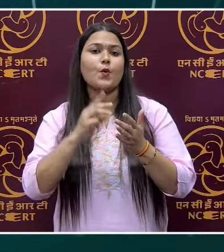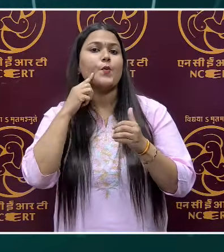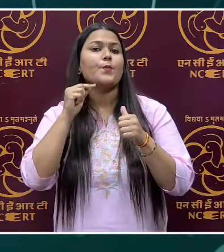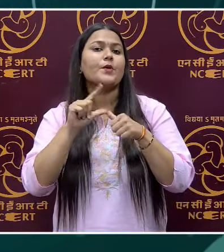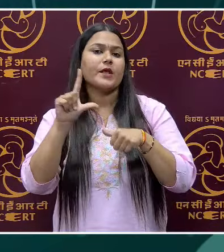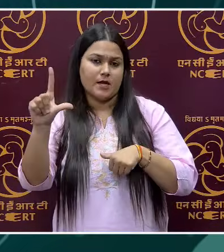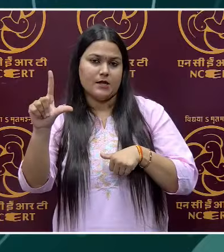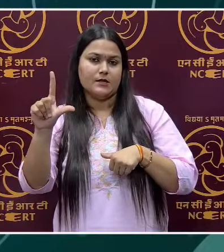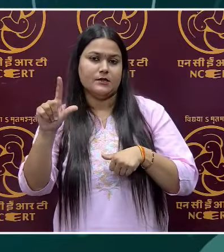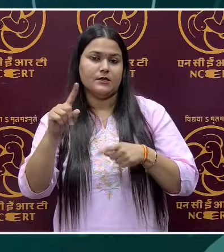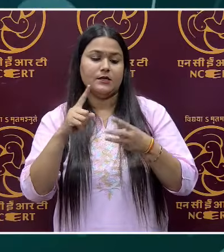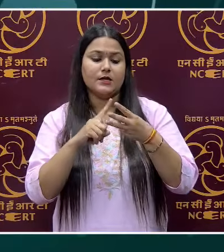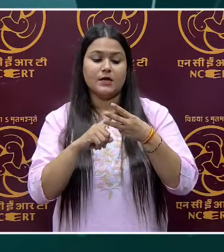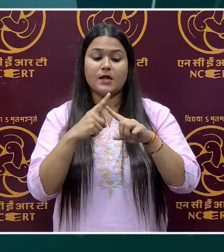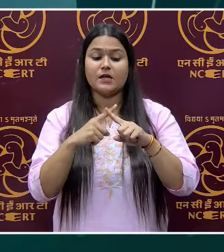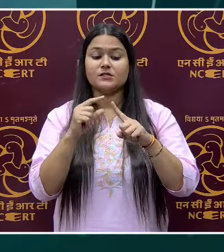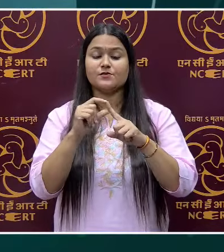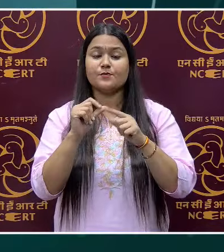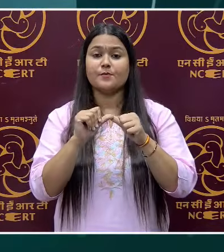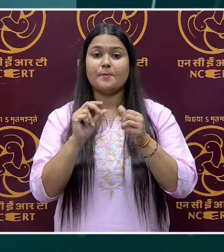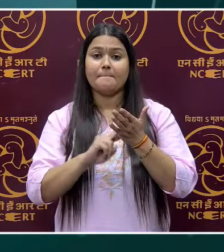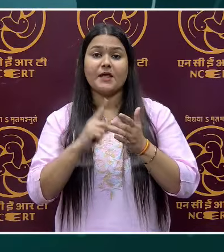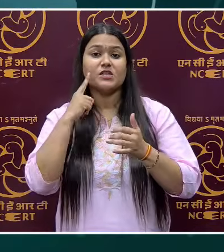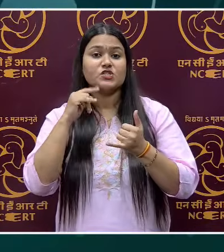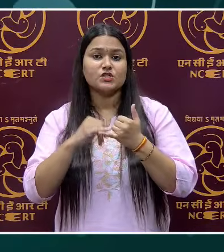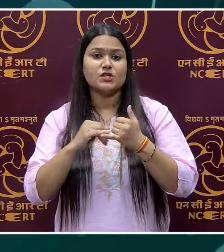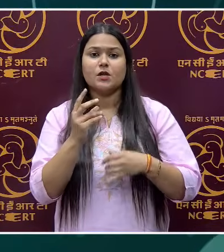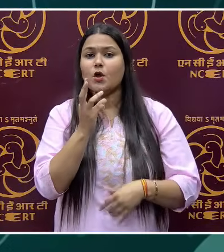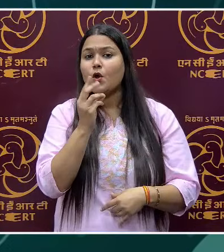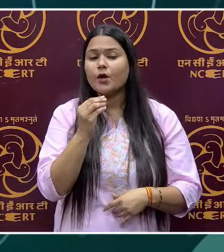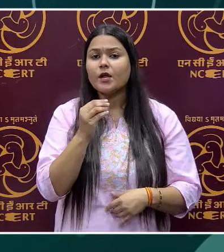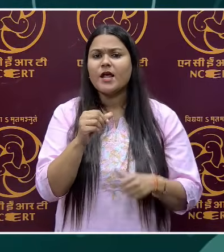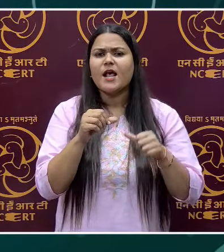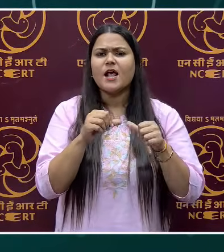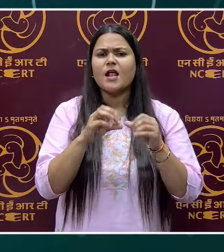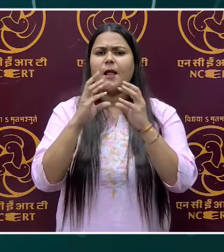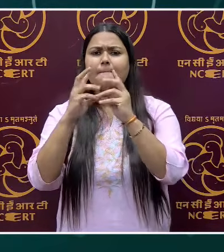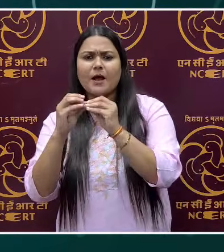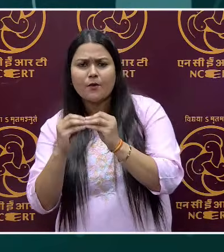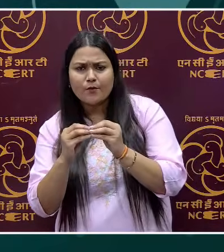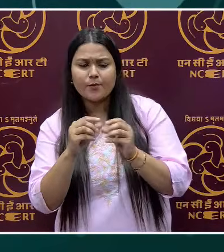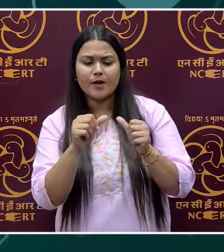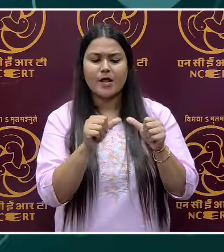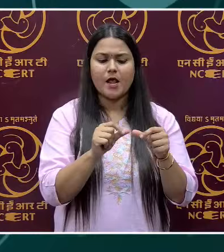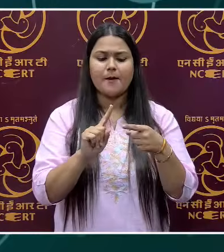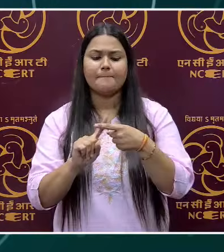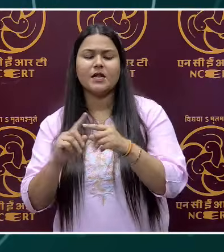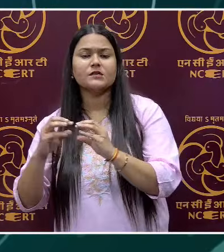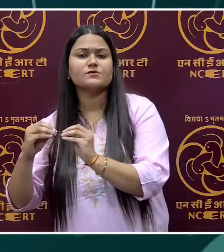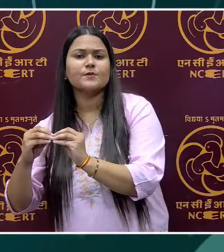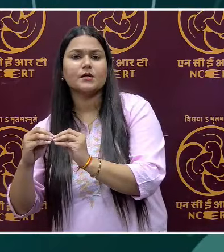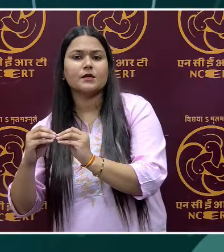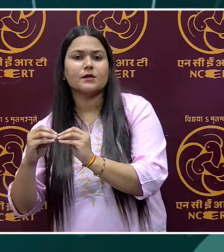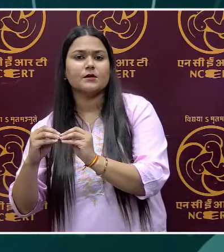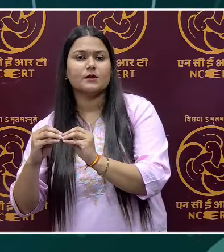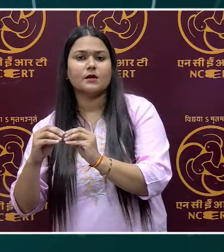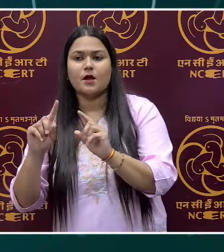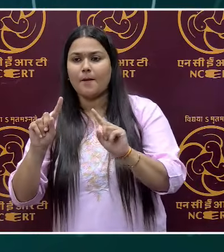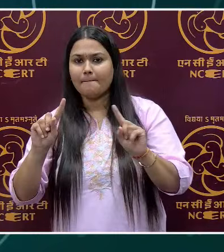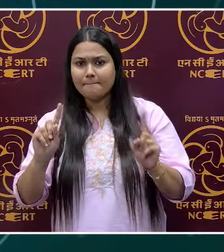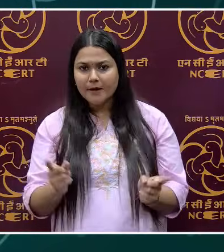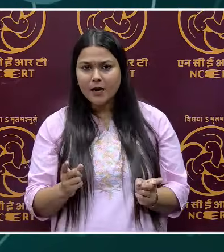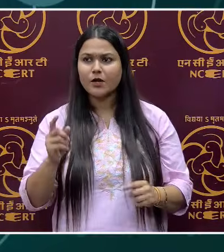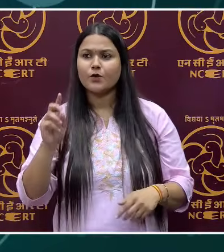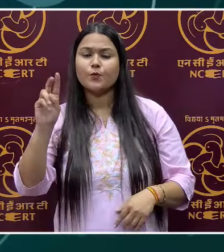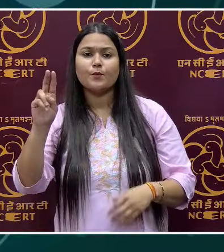where we are having two variables a and b and raised power n. We